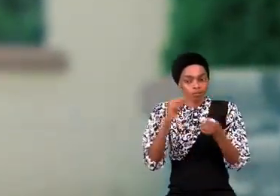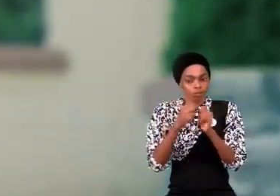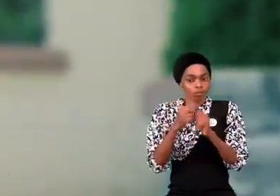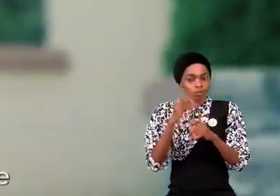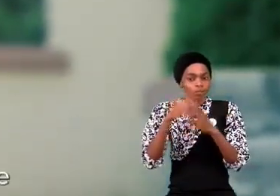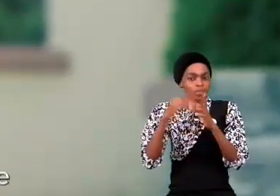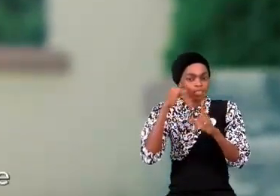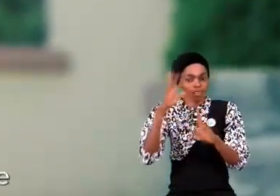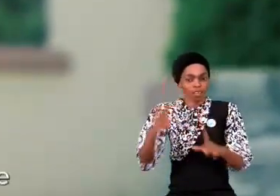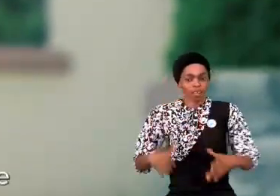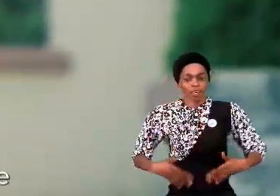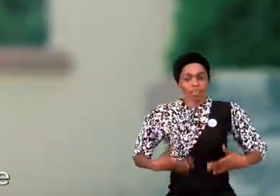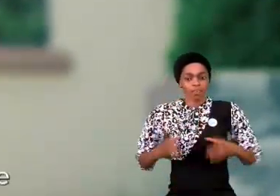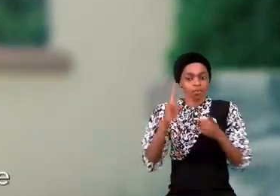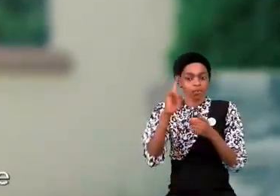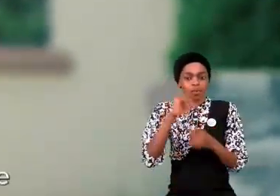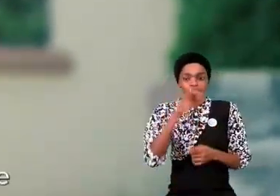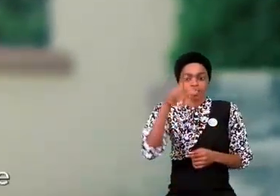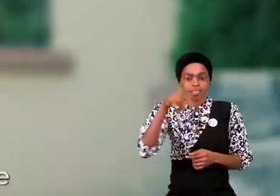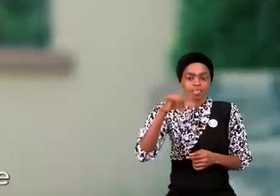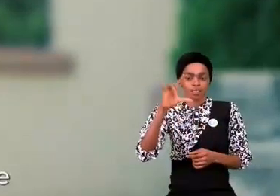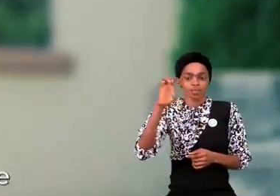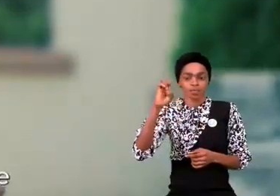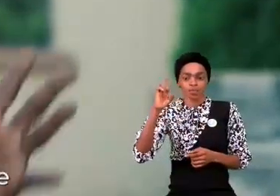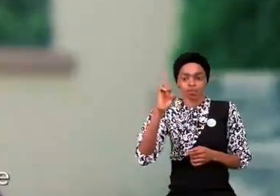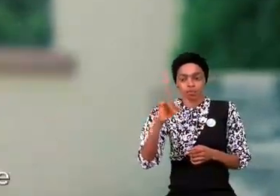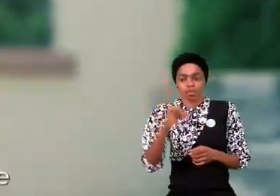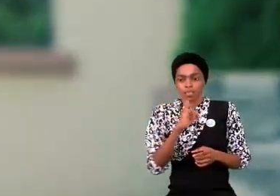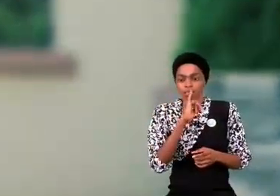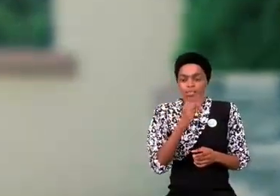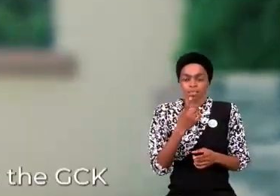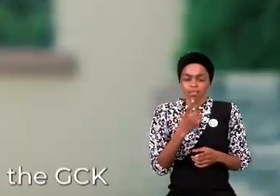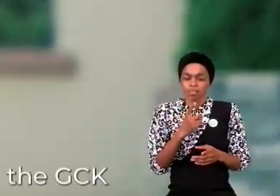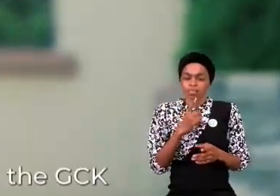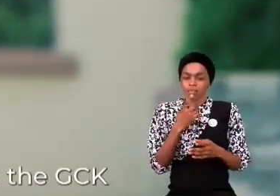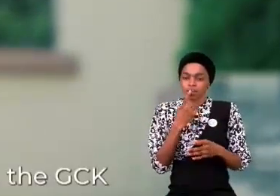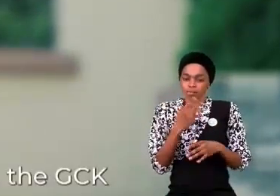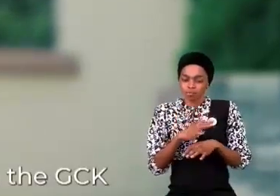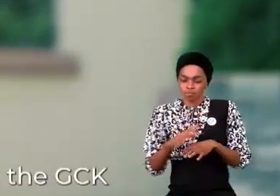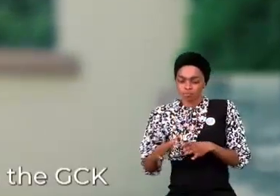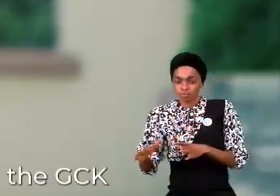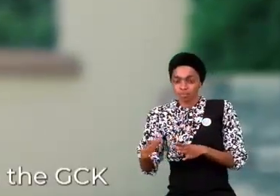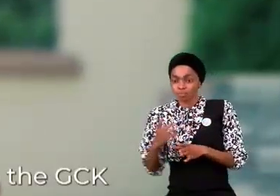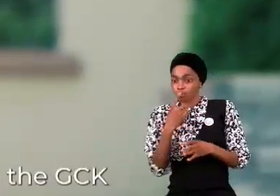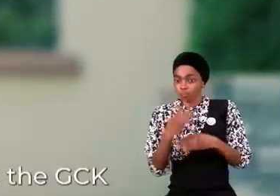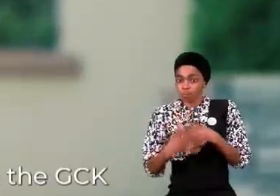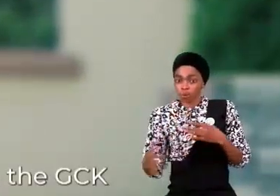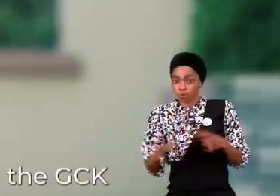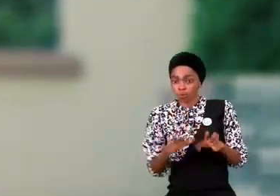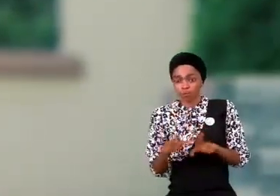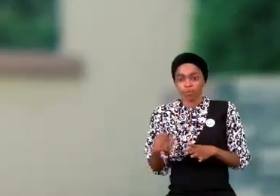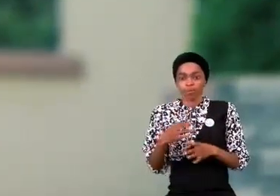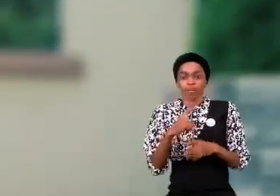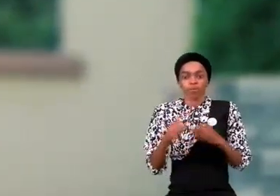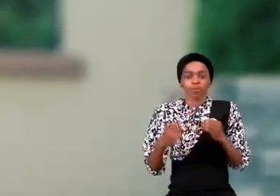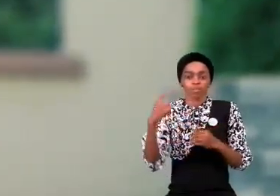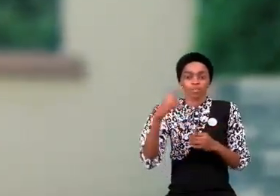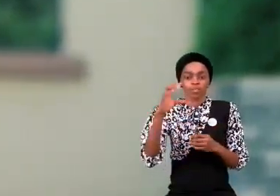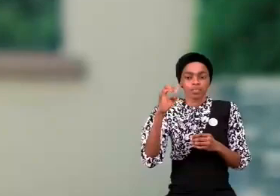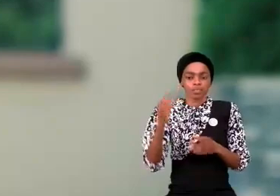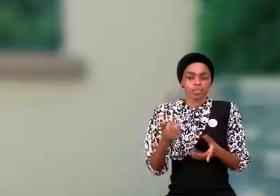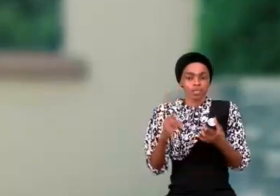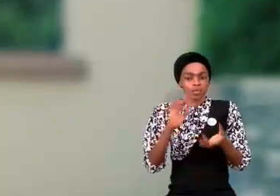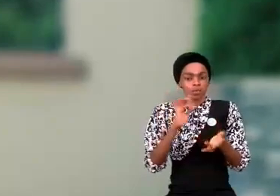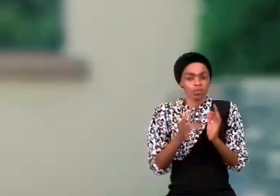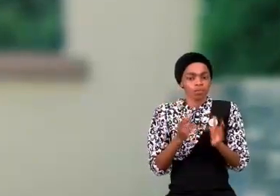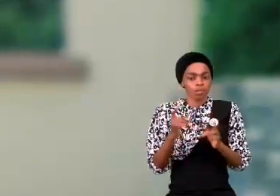blood. And when the GCK happened to be online, I now said, told my husband that through this GCK, I will be healed.